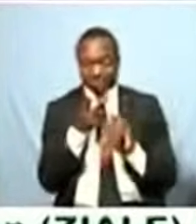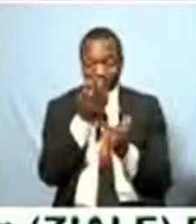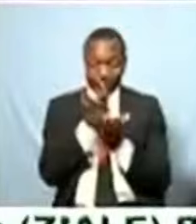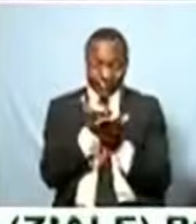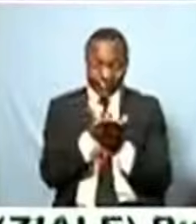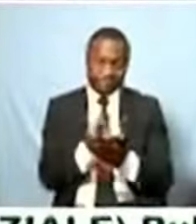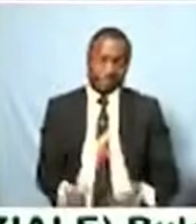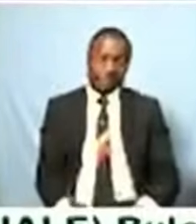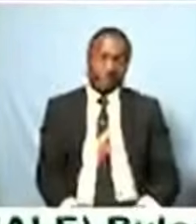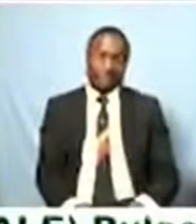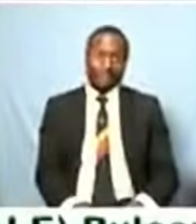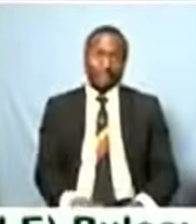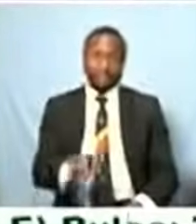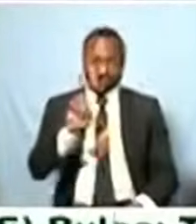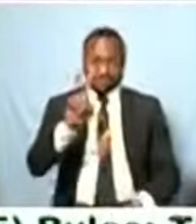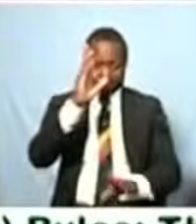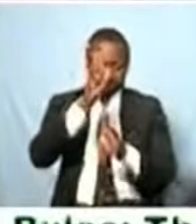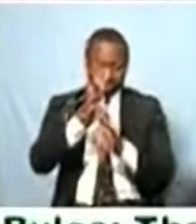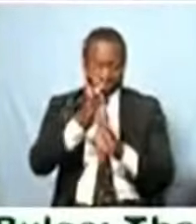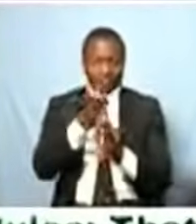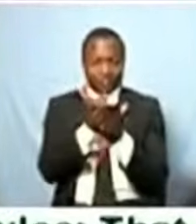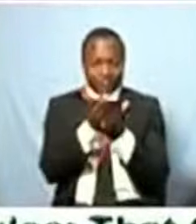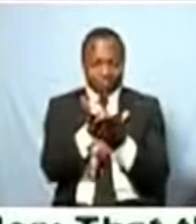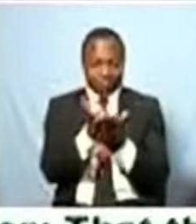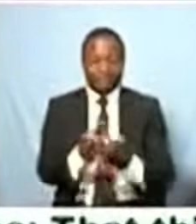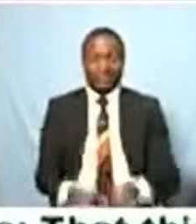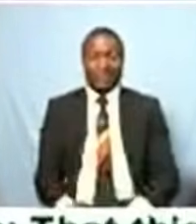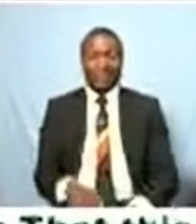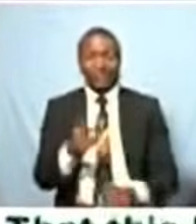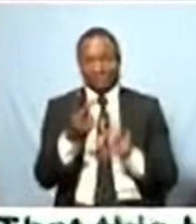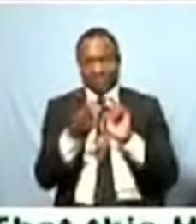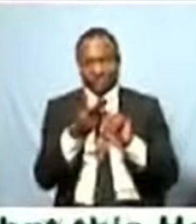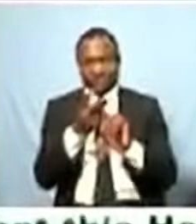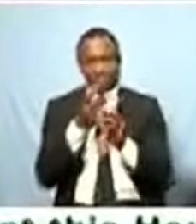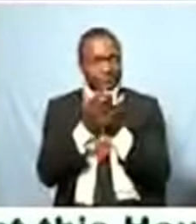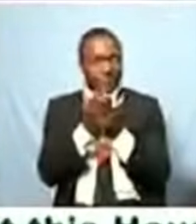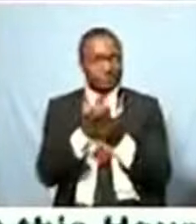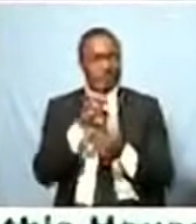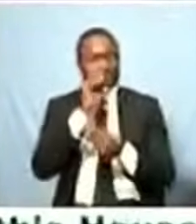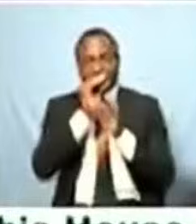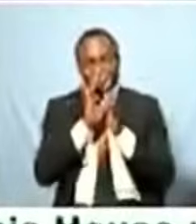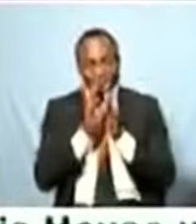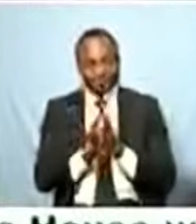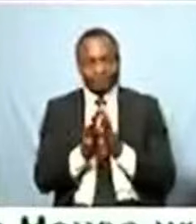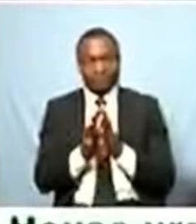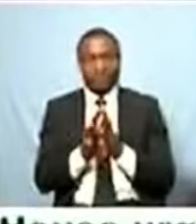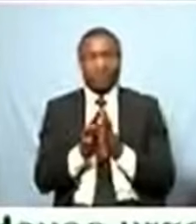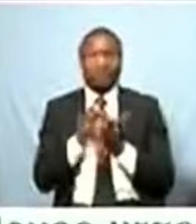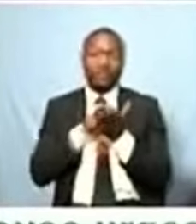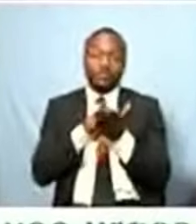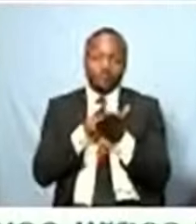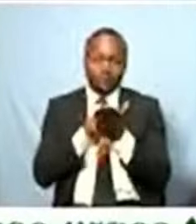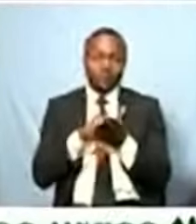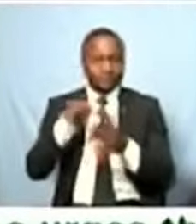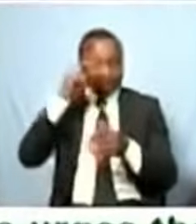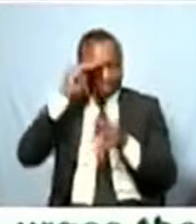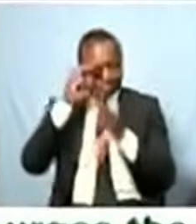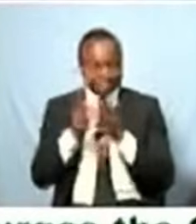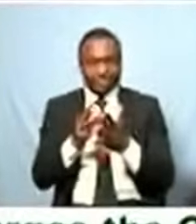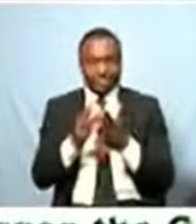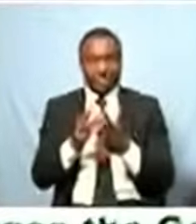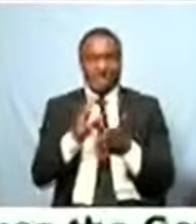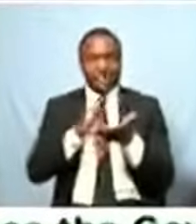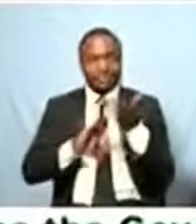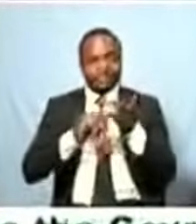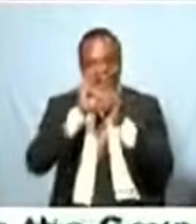and for me, there are 2 specific submissions. My second submission, Madam Speaker, which is a recommendation to the Minister, and I